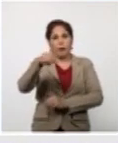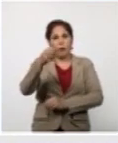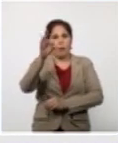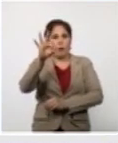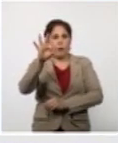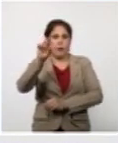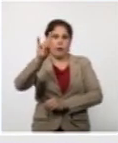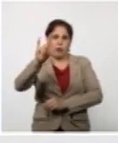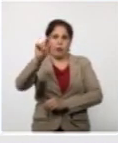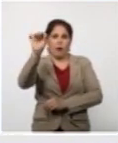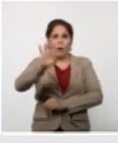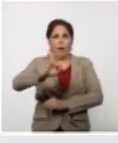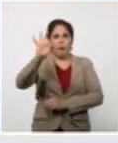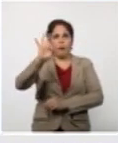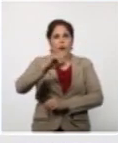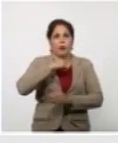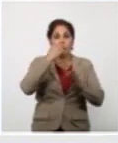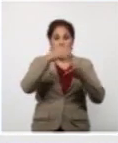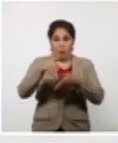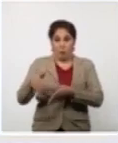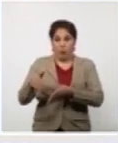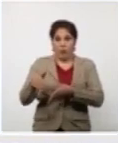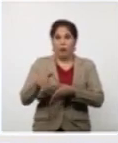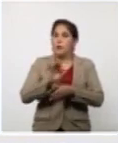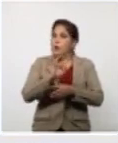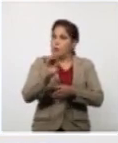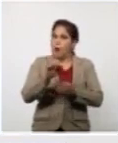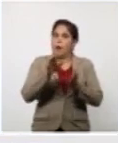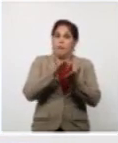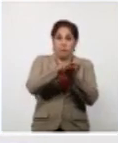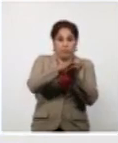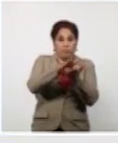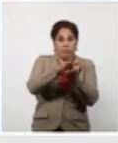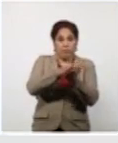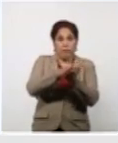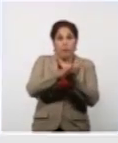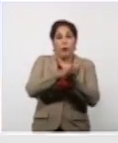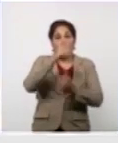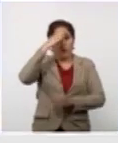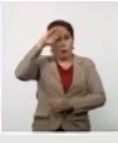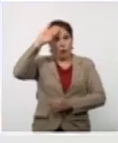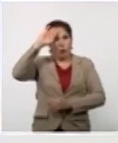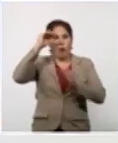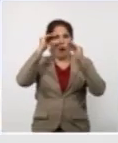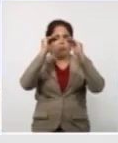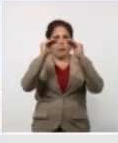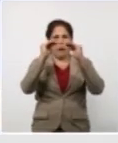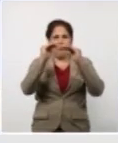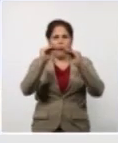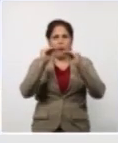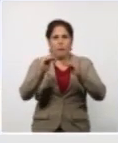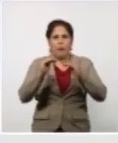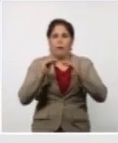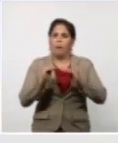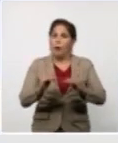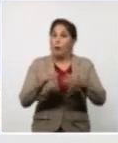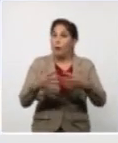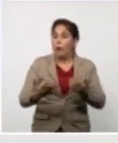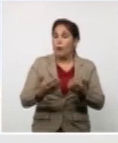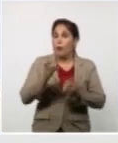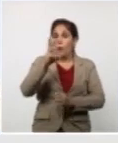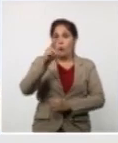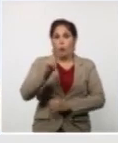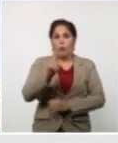and that gives us a lethality of 3.89%. And with